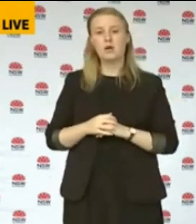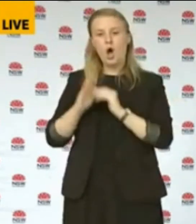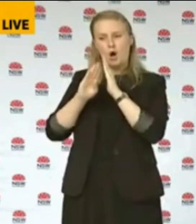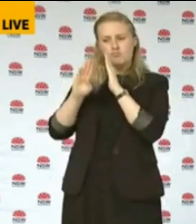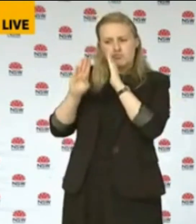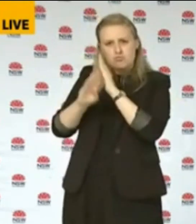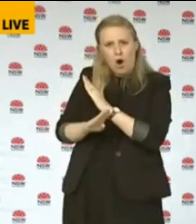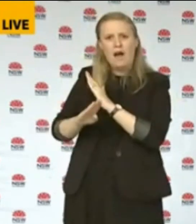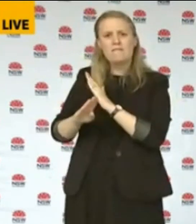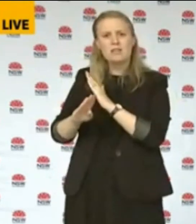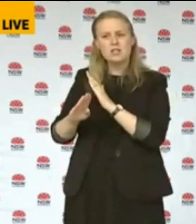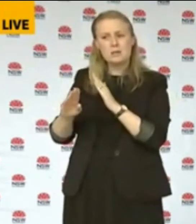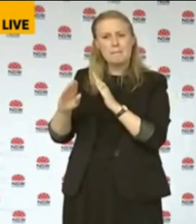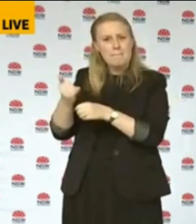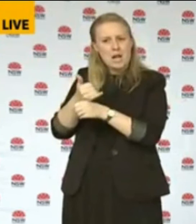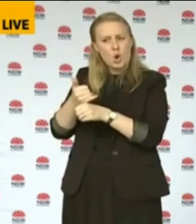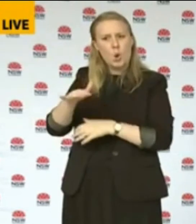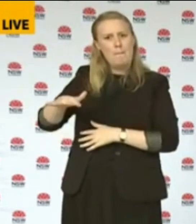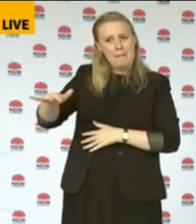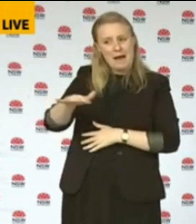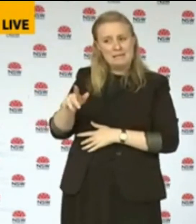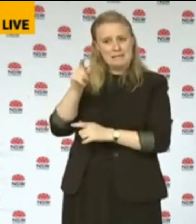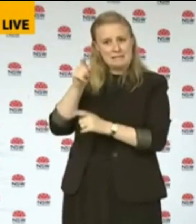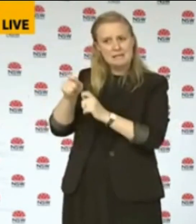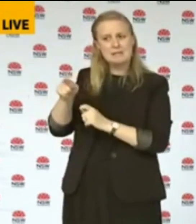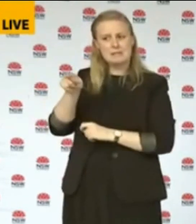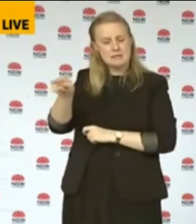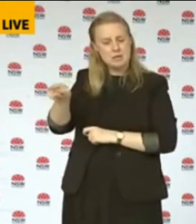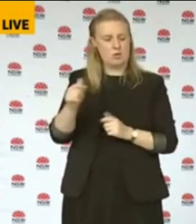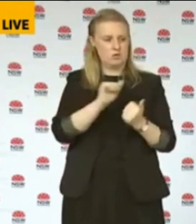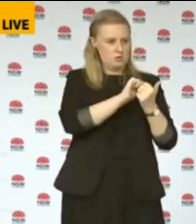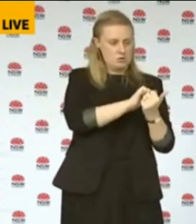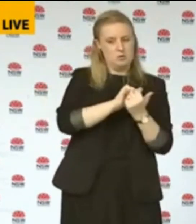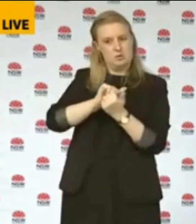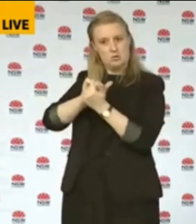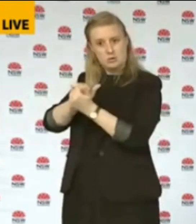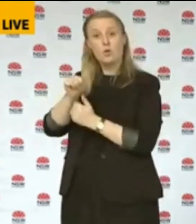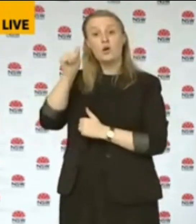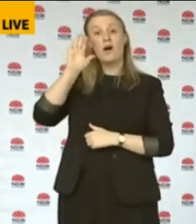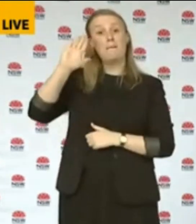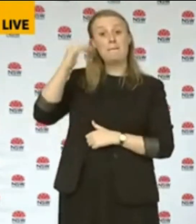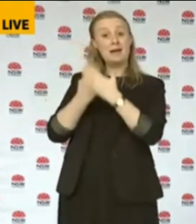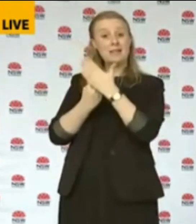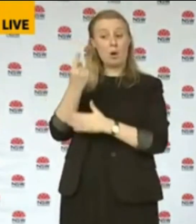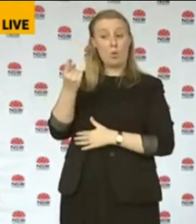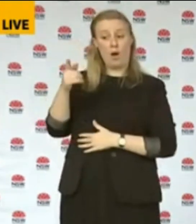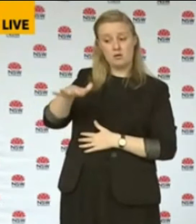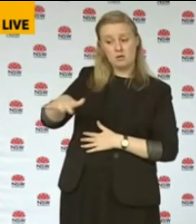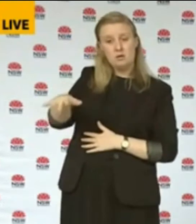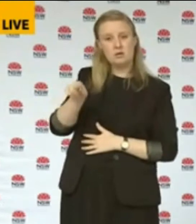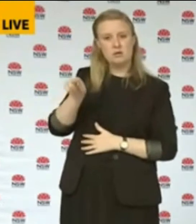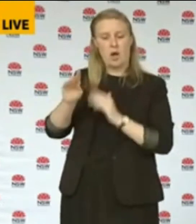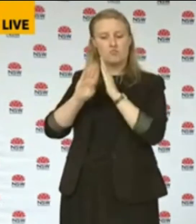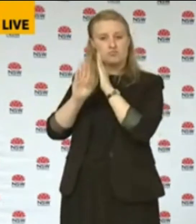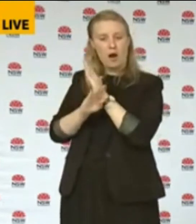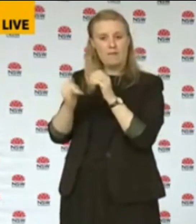least one pathology private service. I spoke to the local member out there